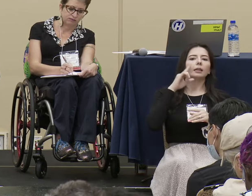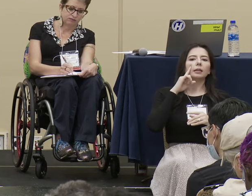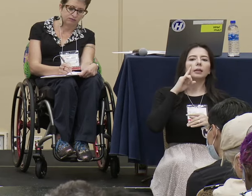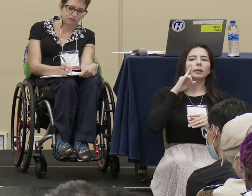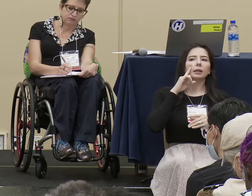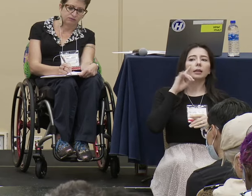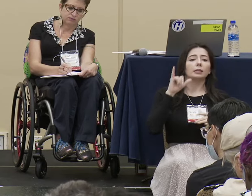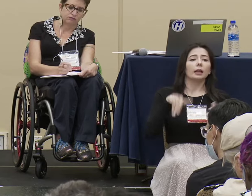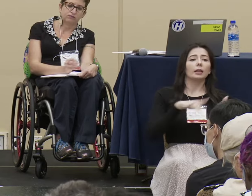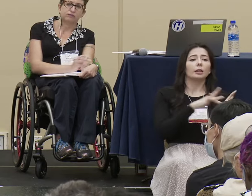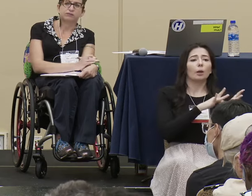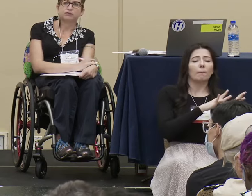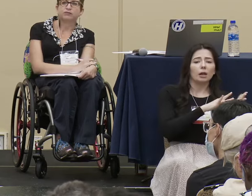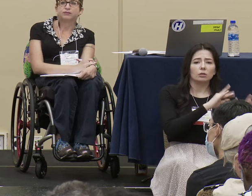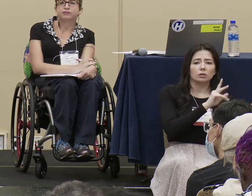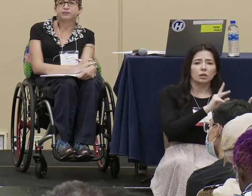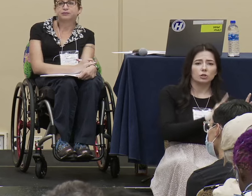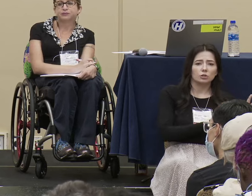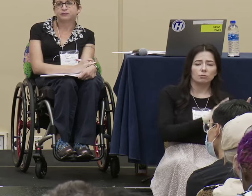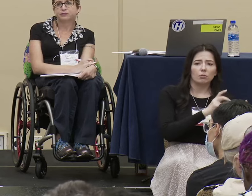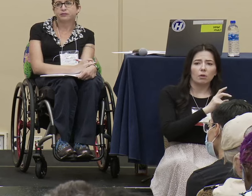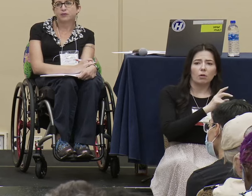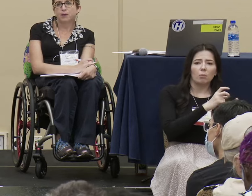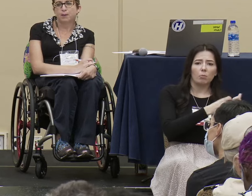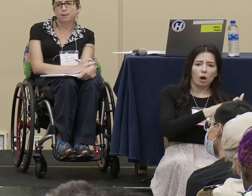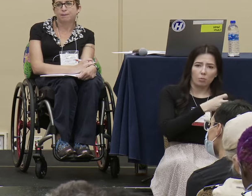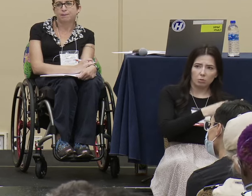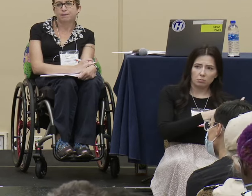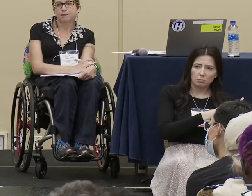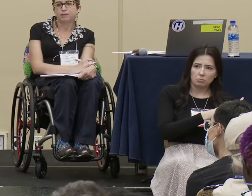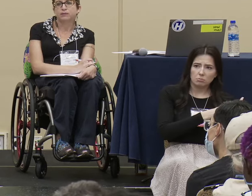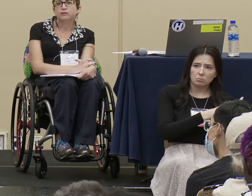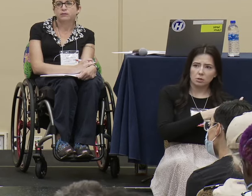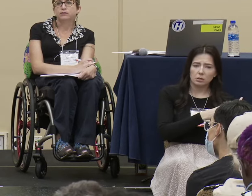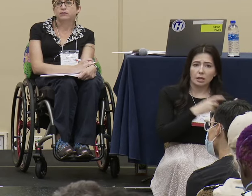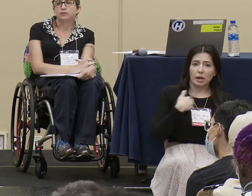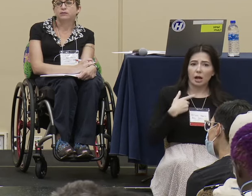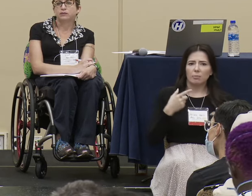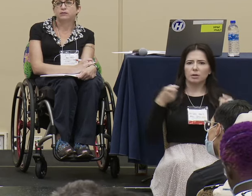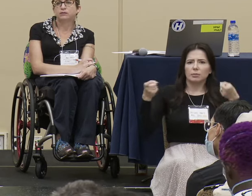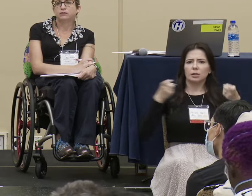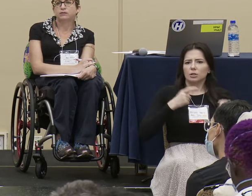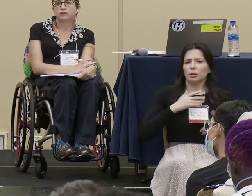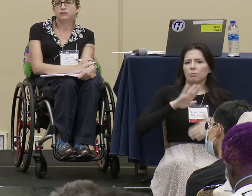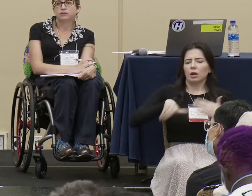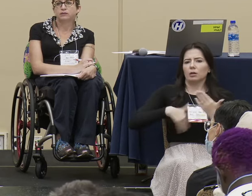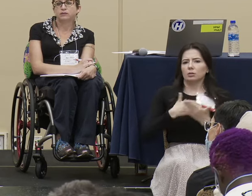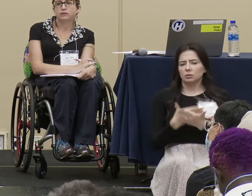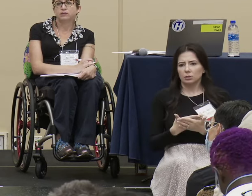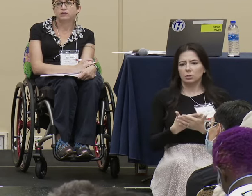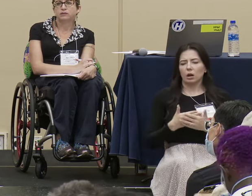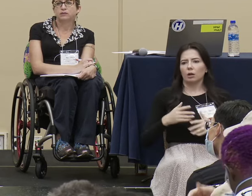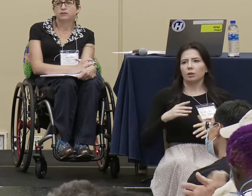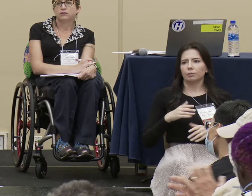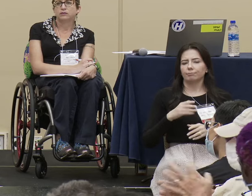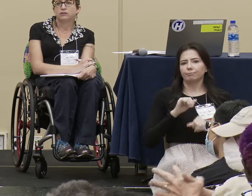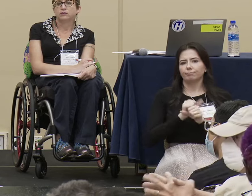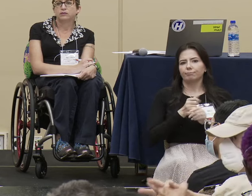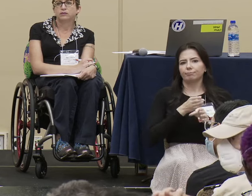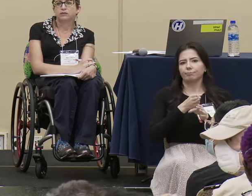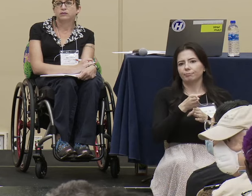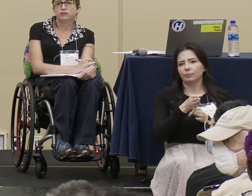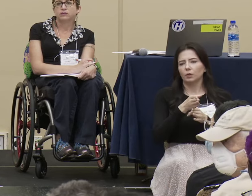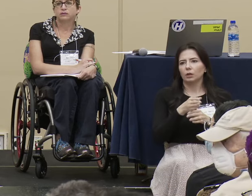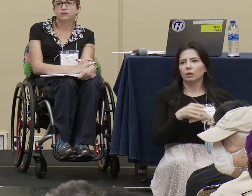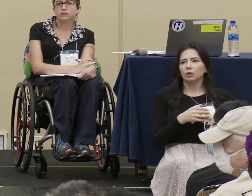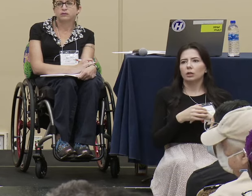the medicalization problem I've been dealing with my entire career, trying to figure out what it is that I'm supposed to do. I think we